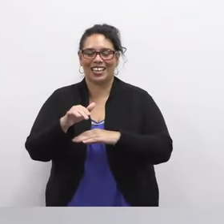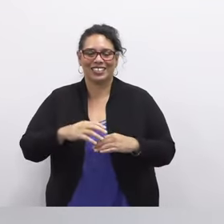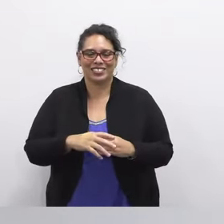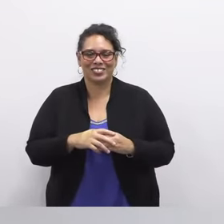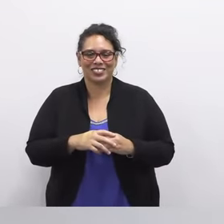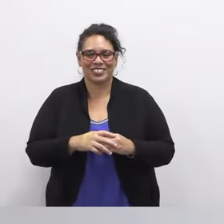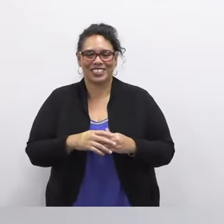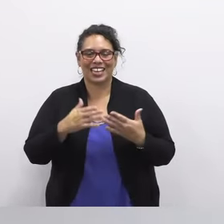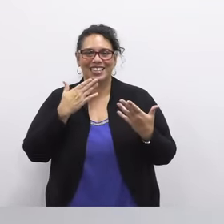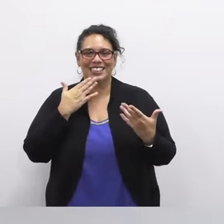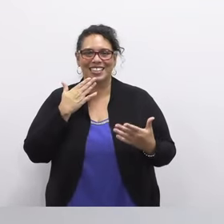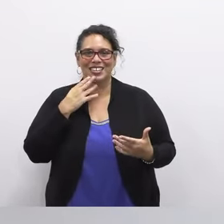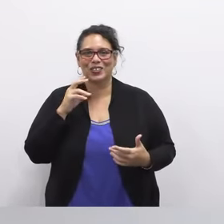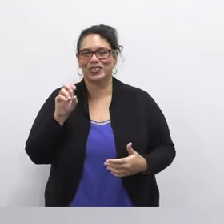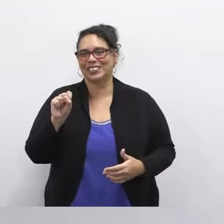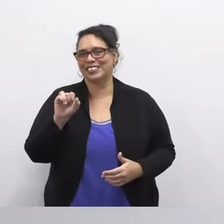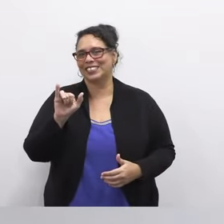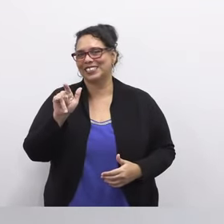Thank you, Sydney.